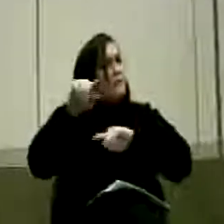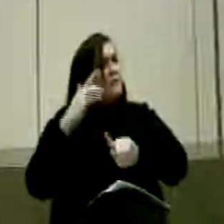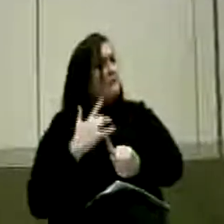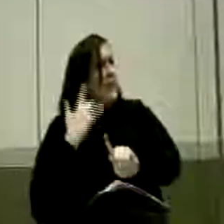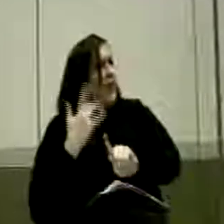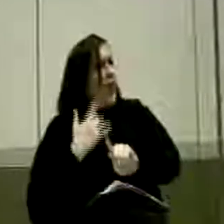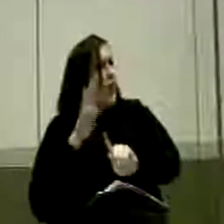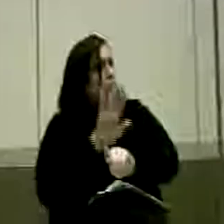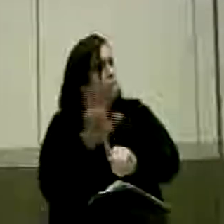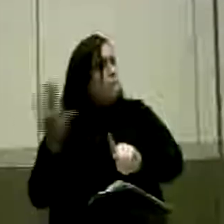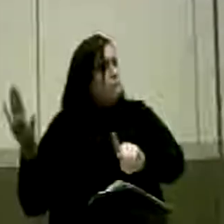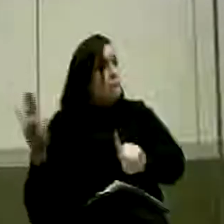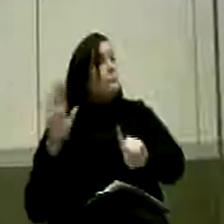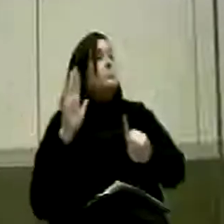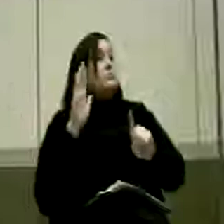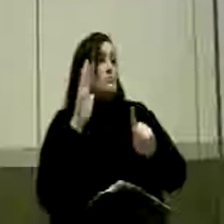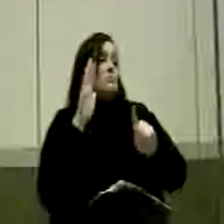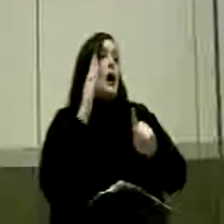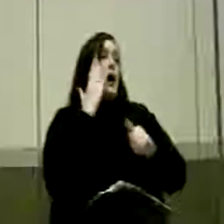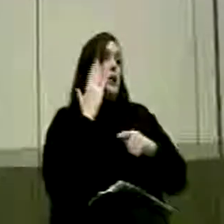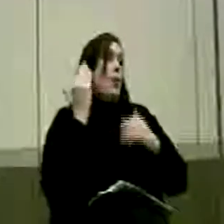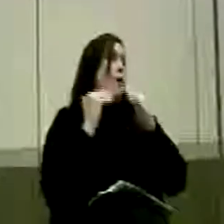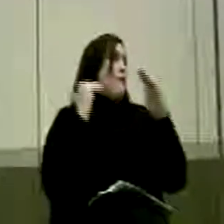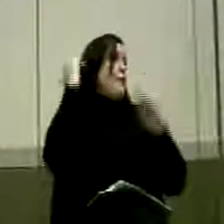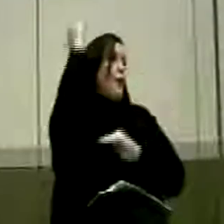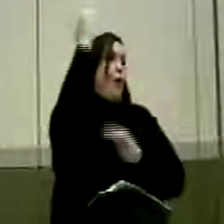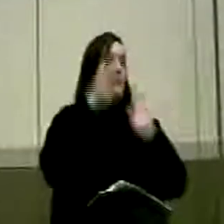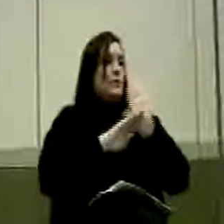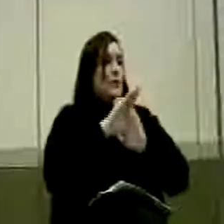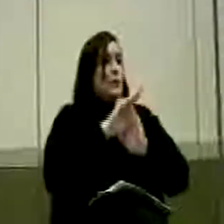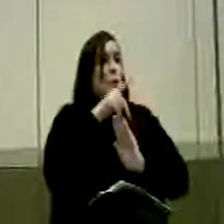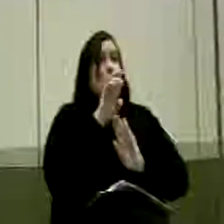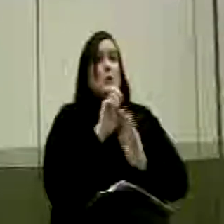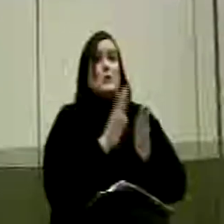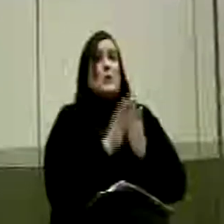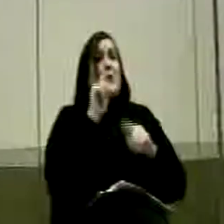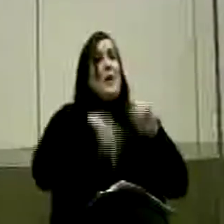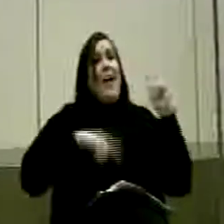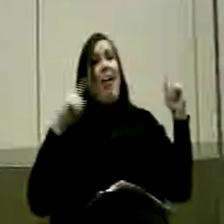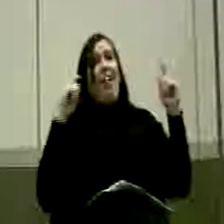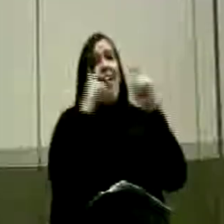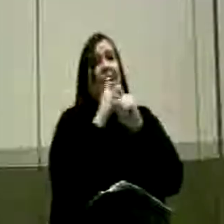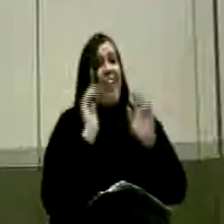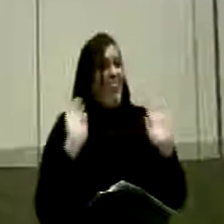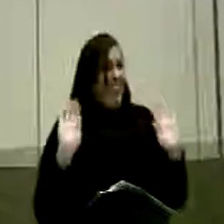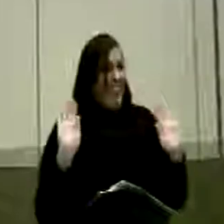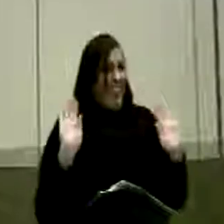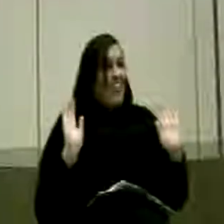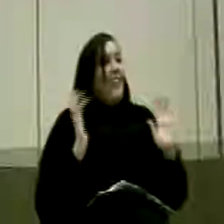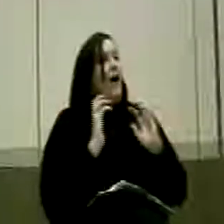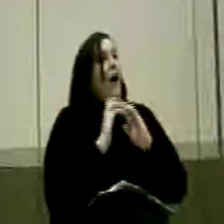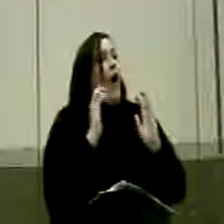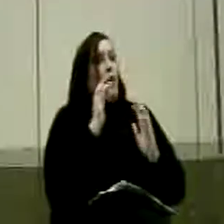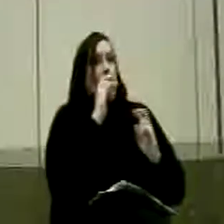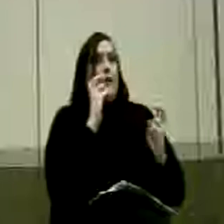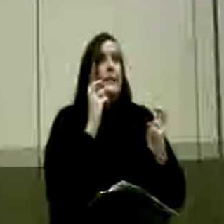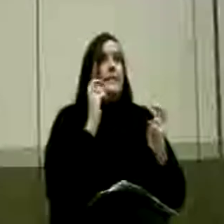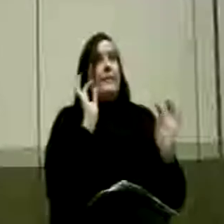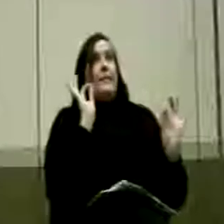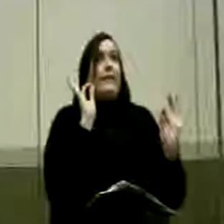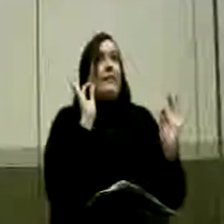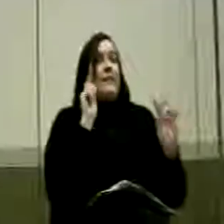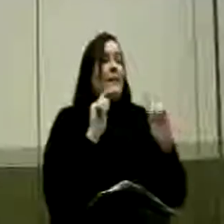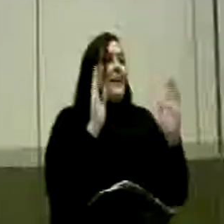I know just overall developmentally with preschoolers, you can't get too complicated with that, you know, because so all kids, you know, they're not